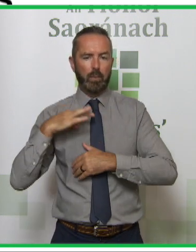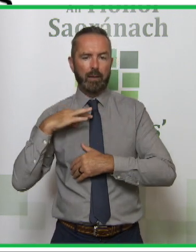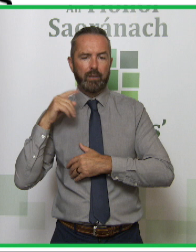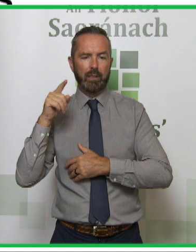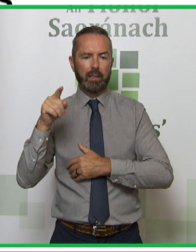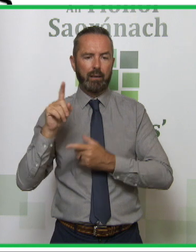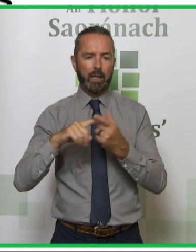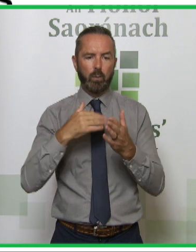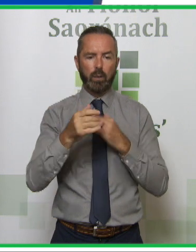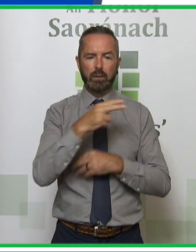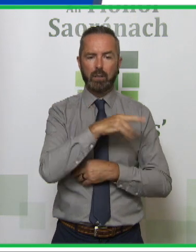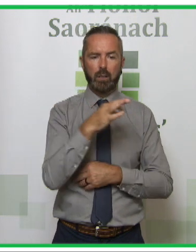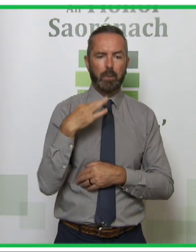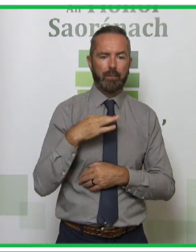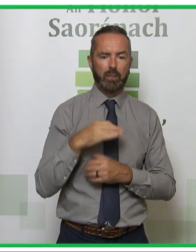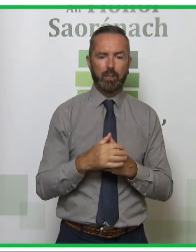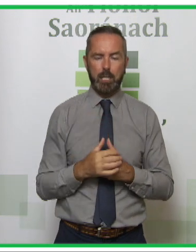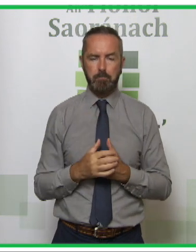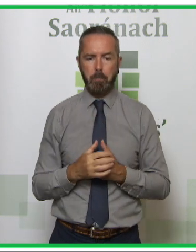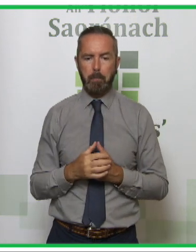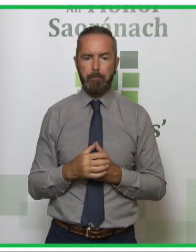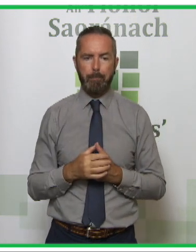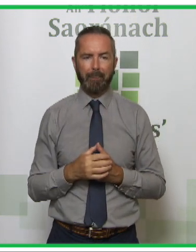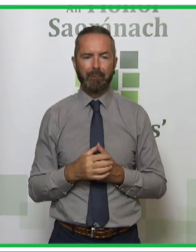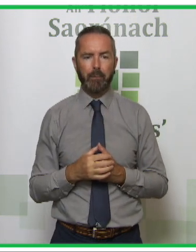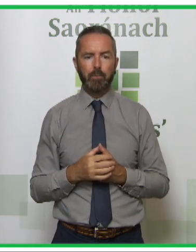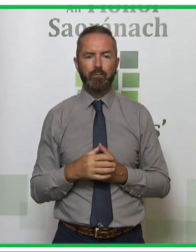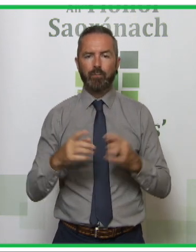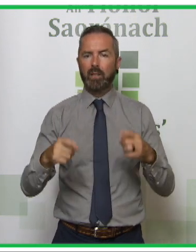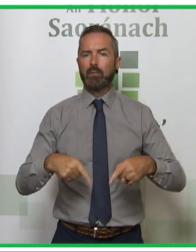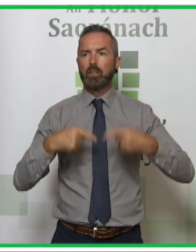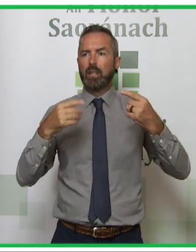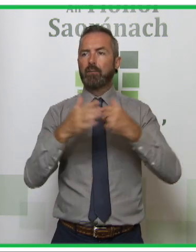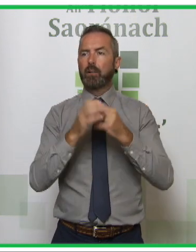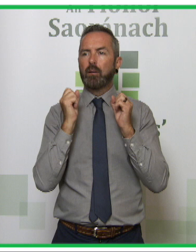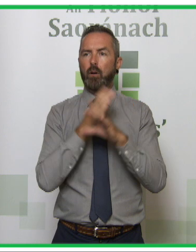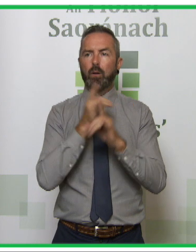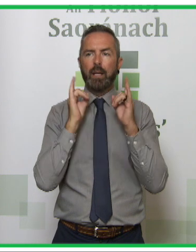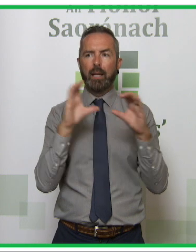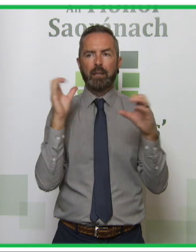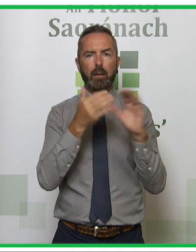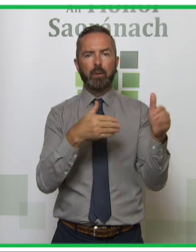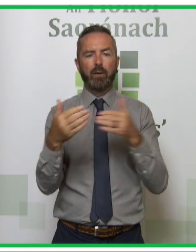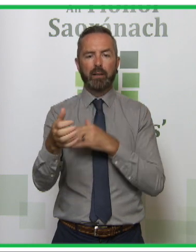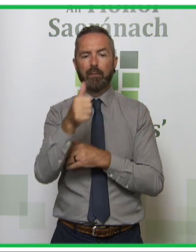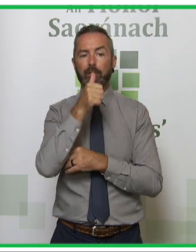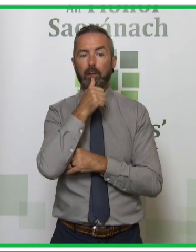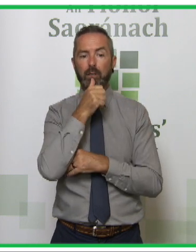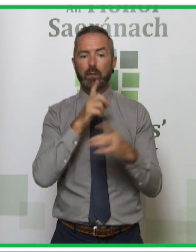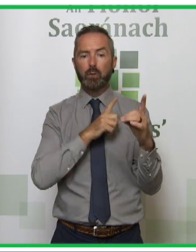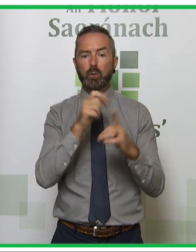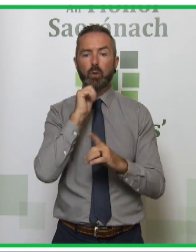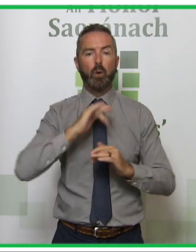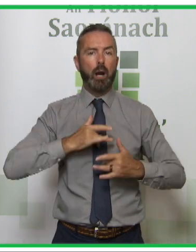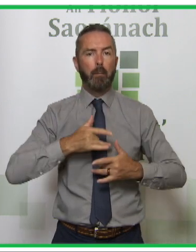what isn't beneficial. So just flicking forward. So I suppose the challenge for all healthcare providers is to first do no harm.